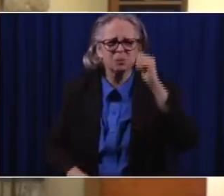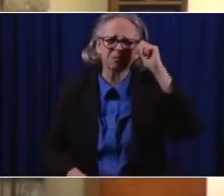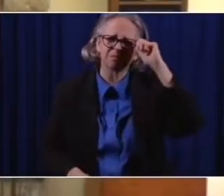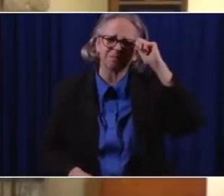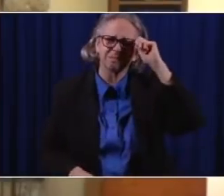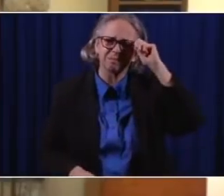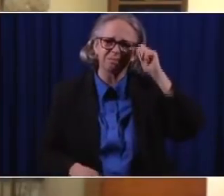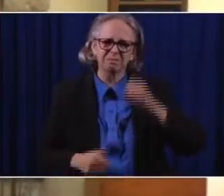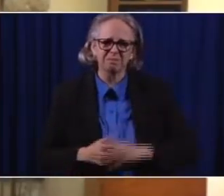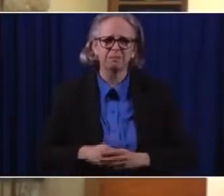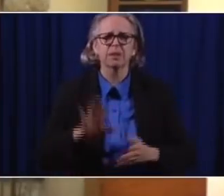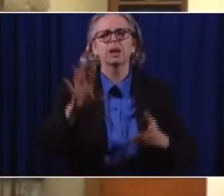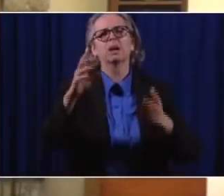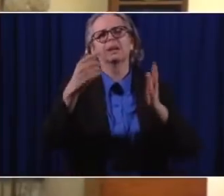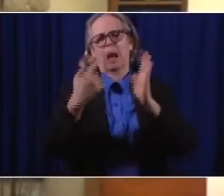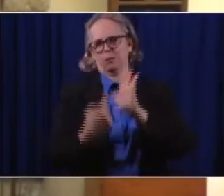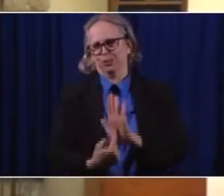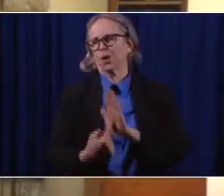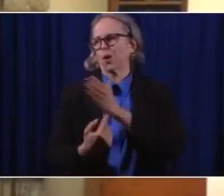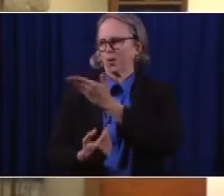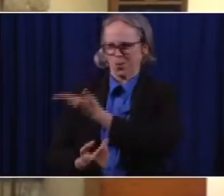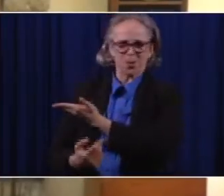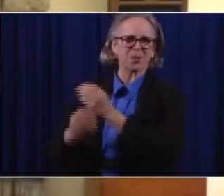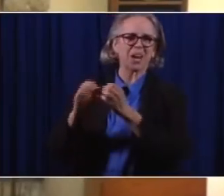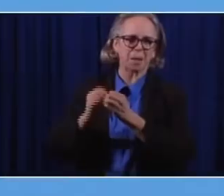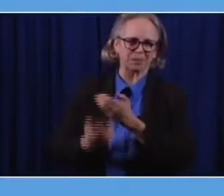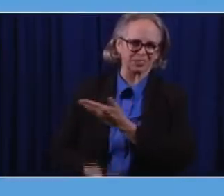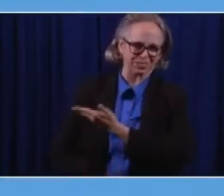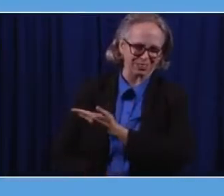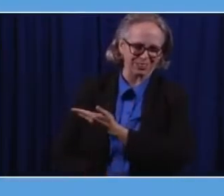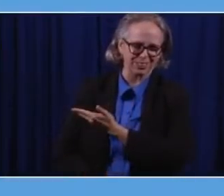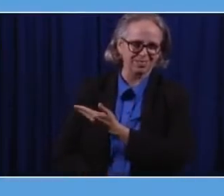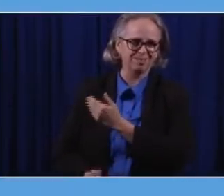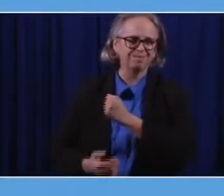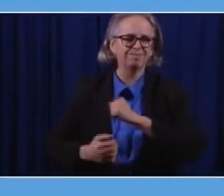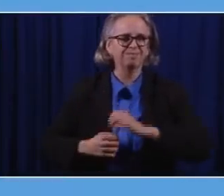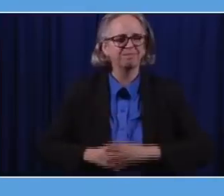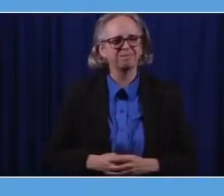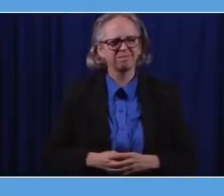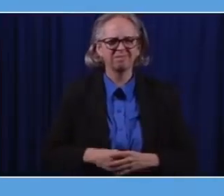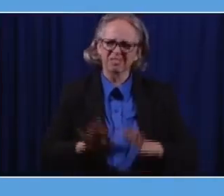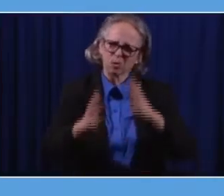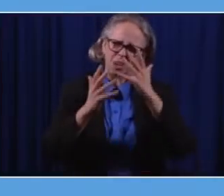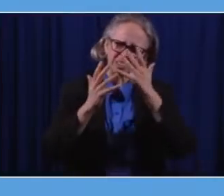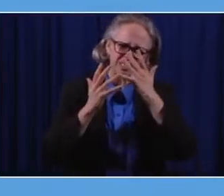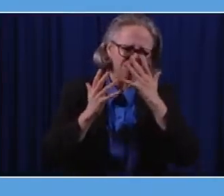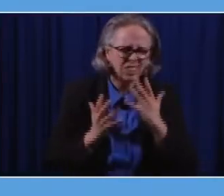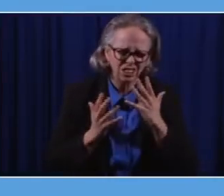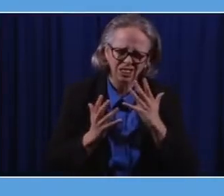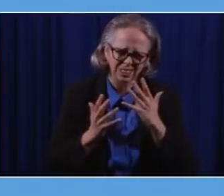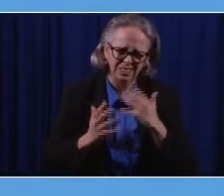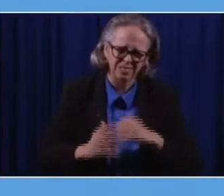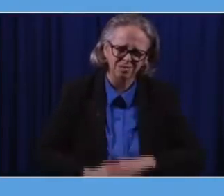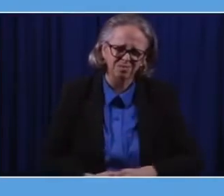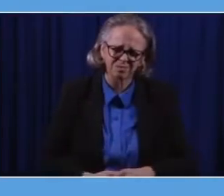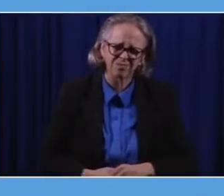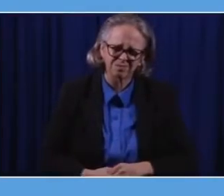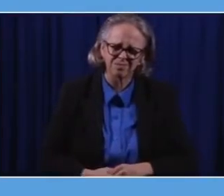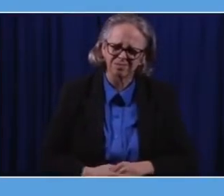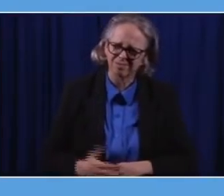numbers. Today's daily numbers sadly continue our growing trend, and you'll